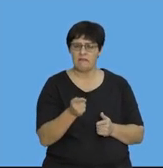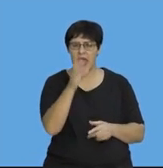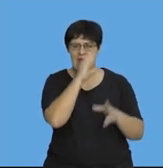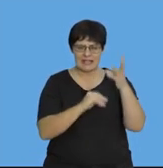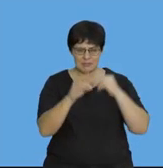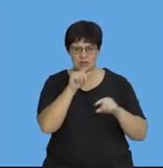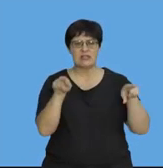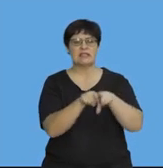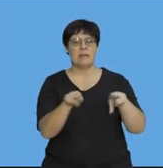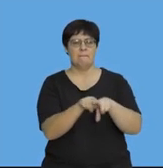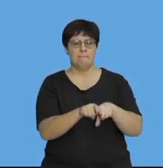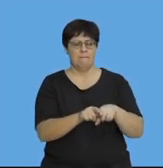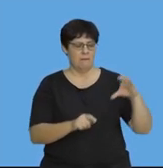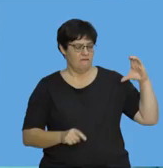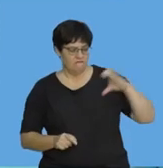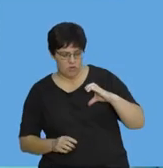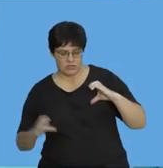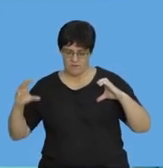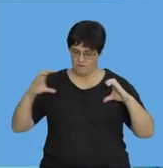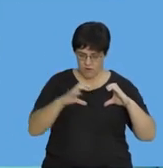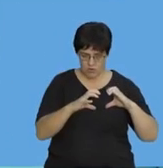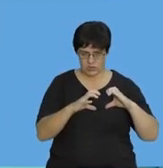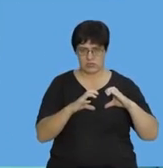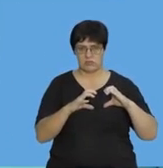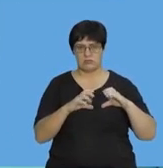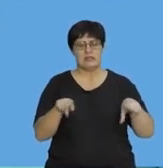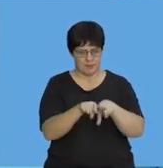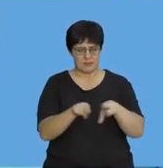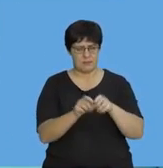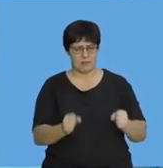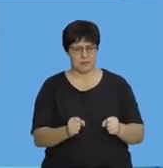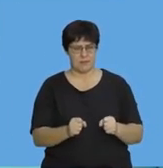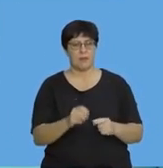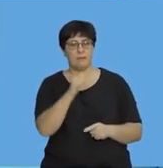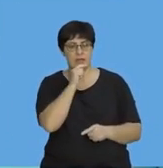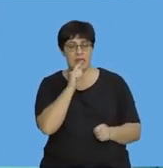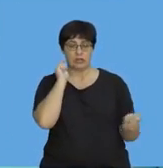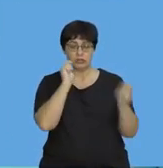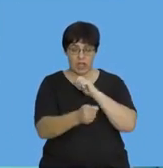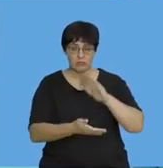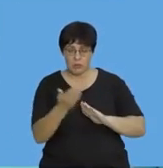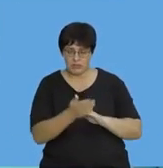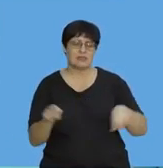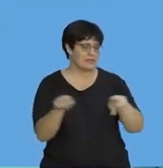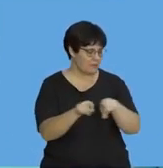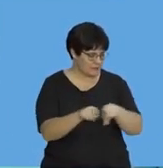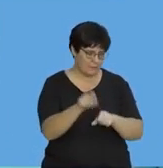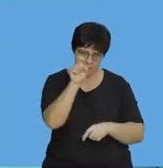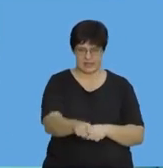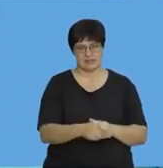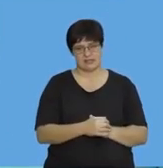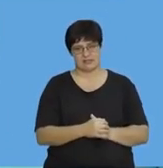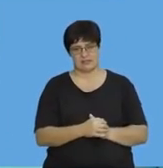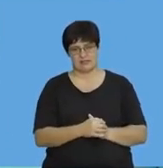they experience the same force, they must experience the same change in momentum.